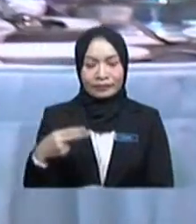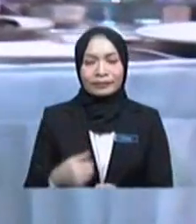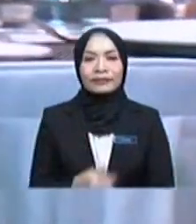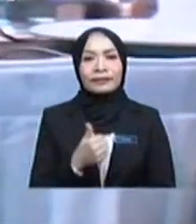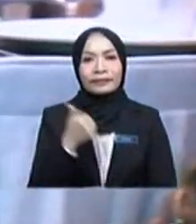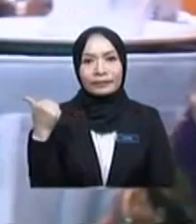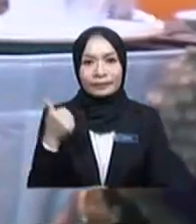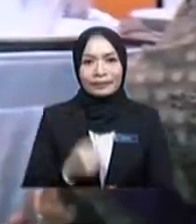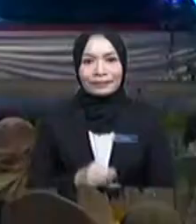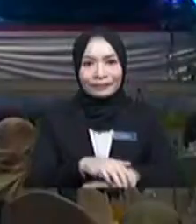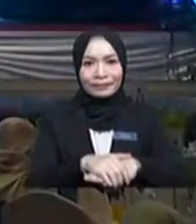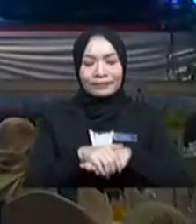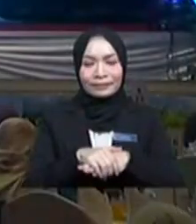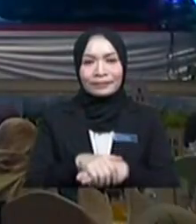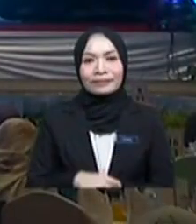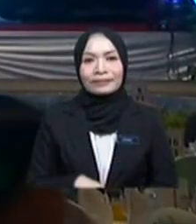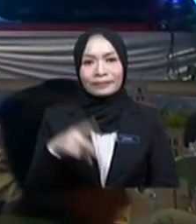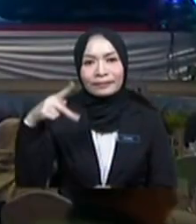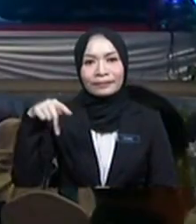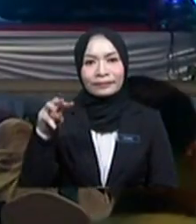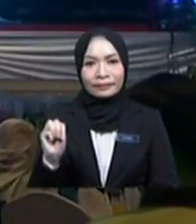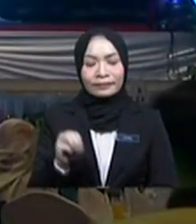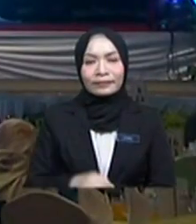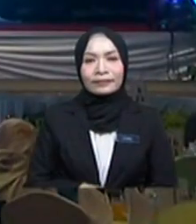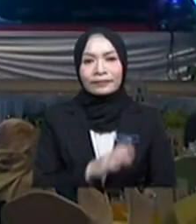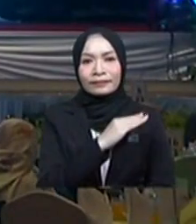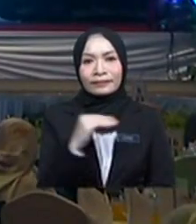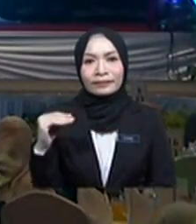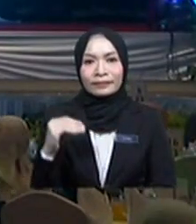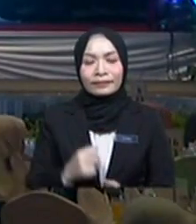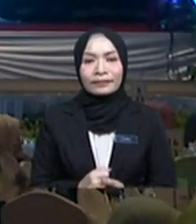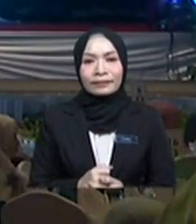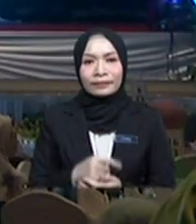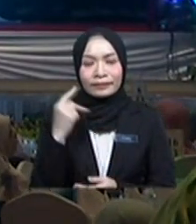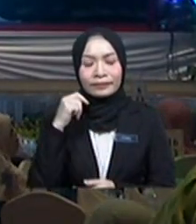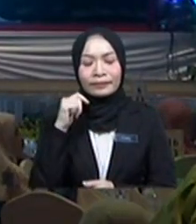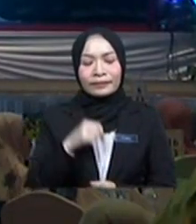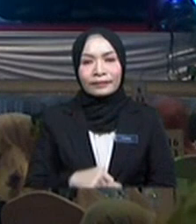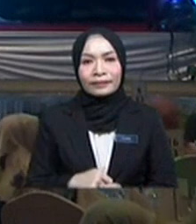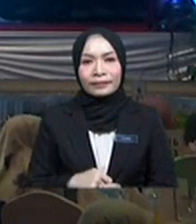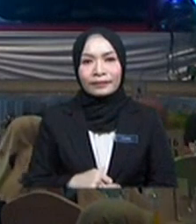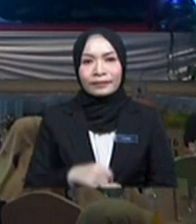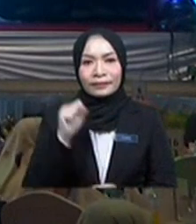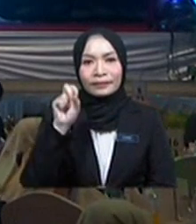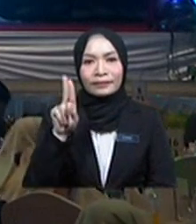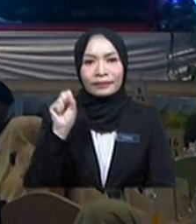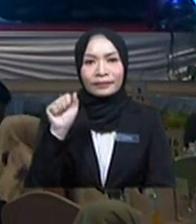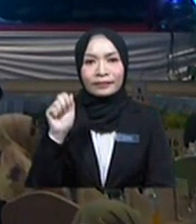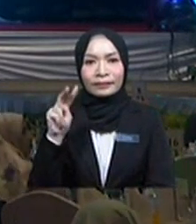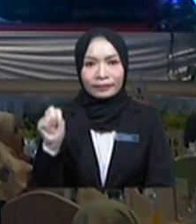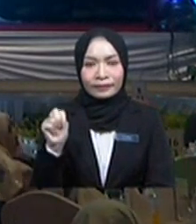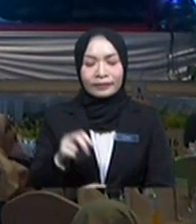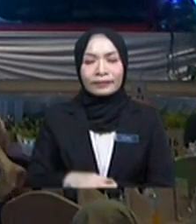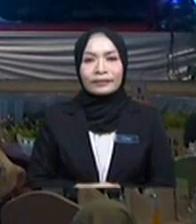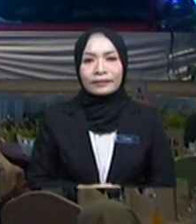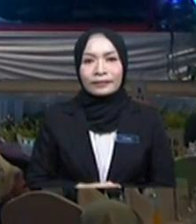Centre, Ministry of Education Malaysia. Madam Susan Leong, Centre Director, Simeo Regional Centre,